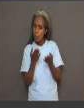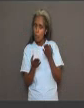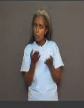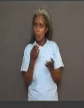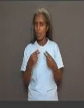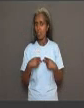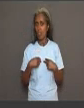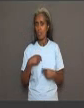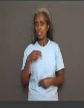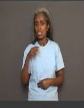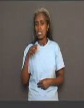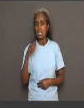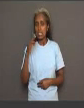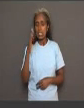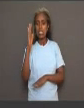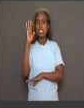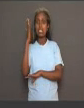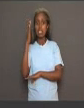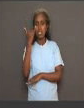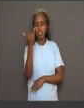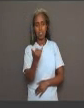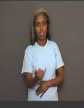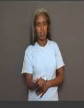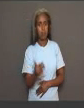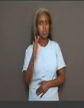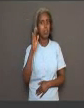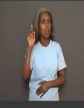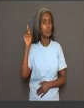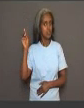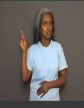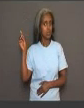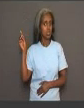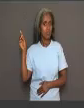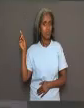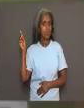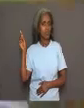You might have used a tree diagram, like this one.